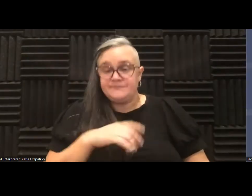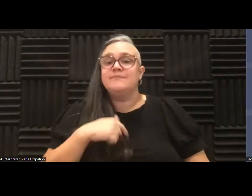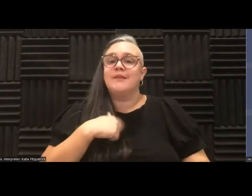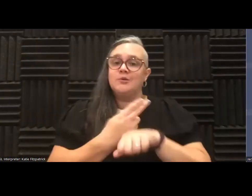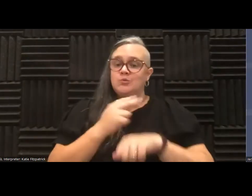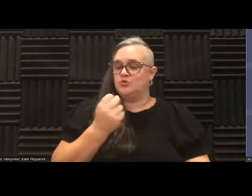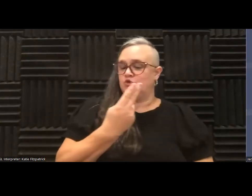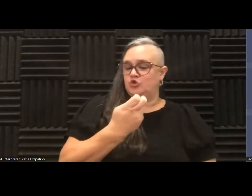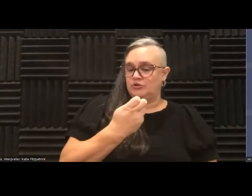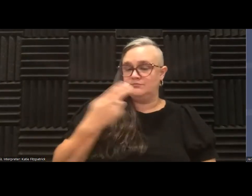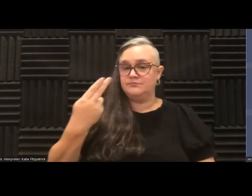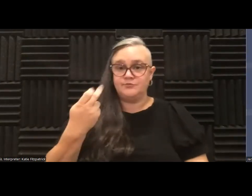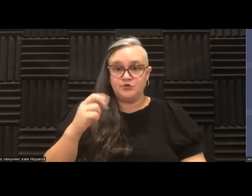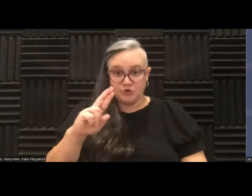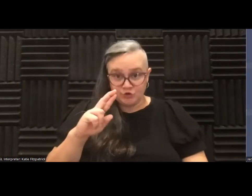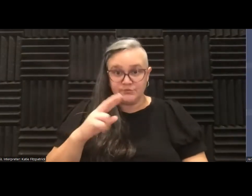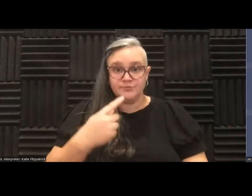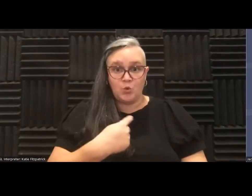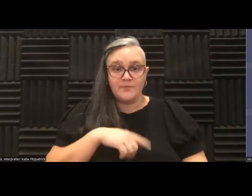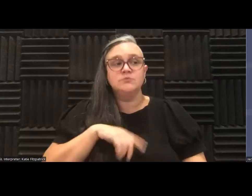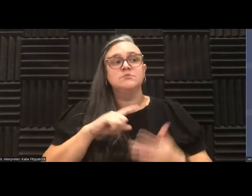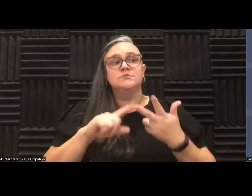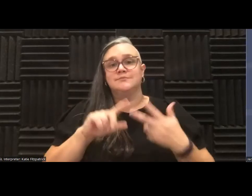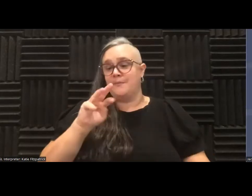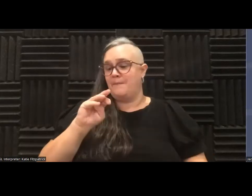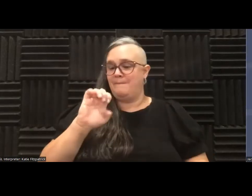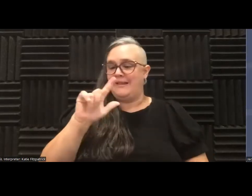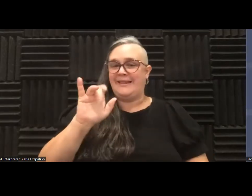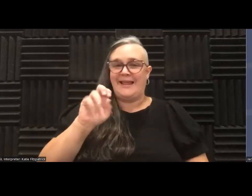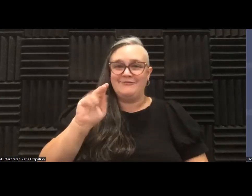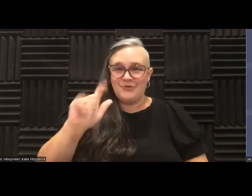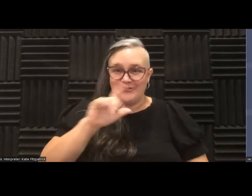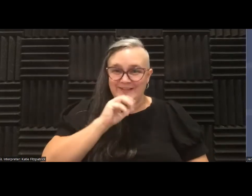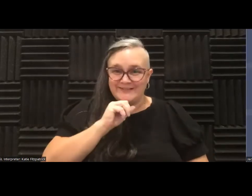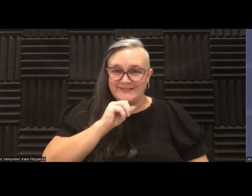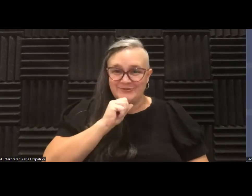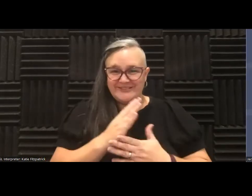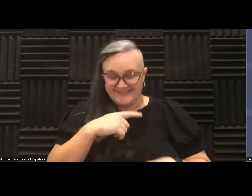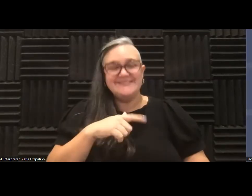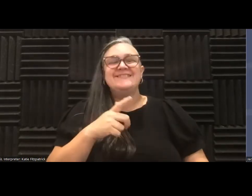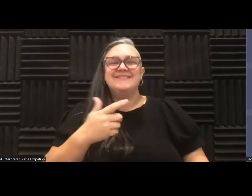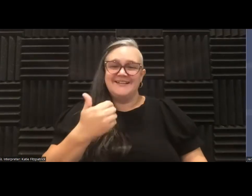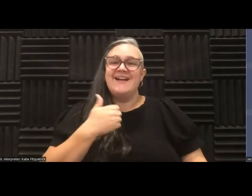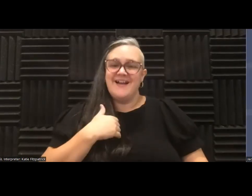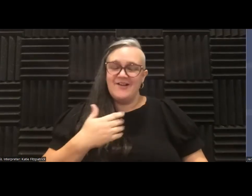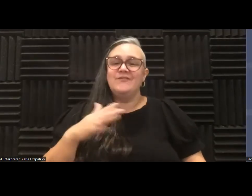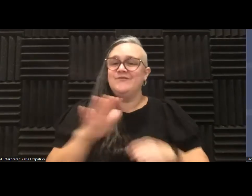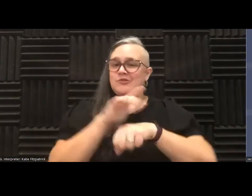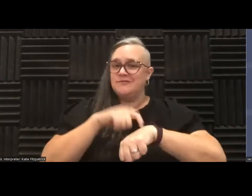her pronouns. I'm a millennial. I now have a full-time job with